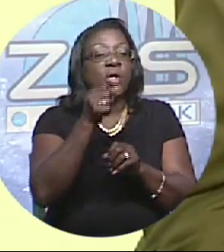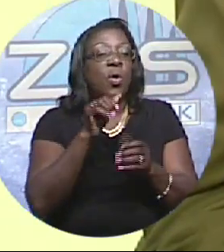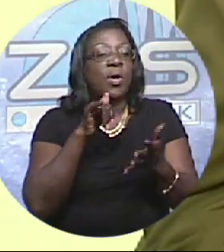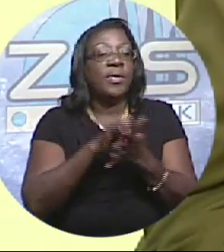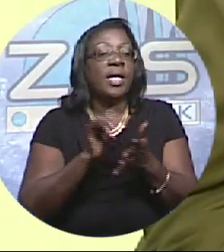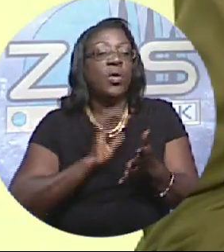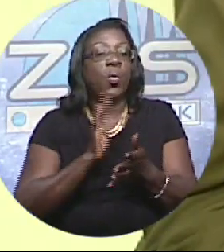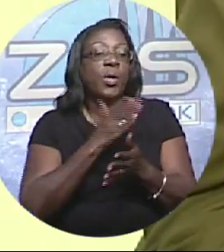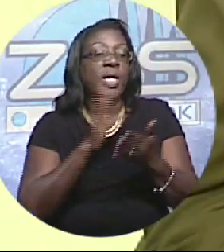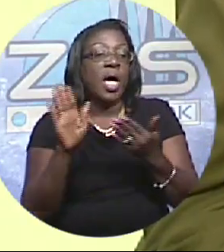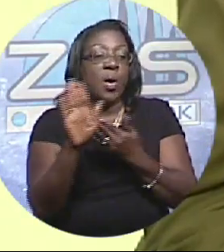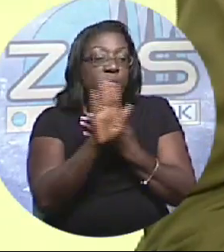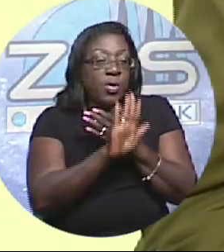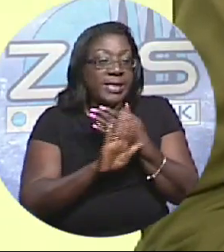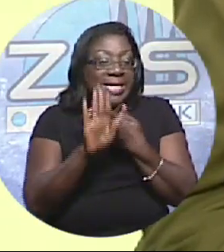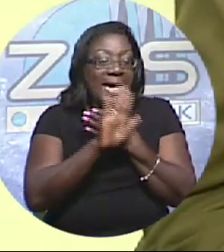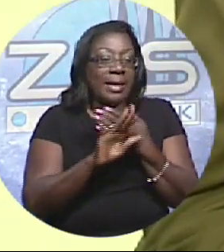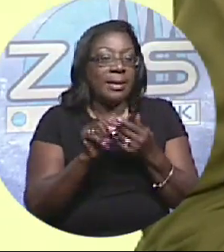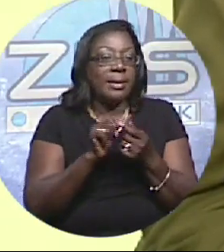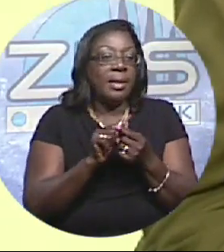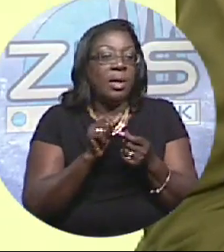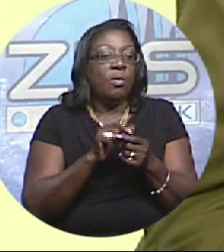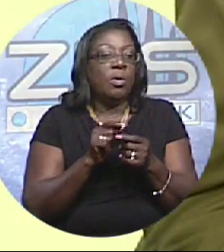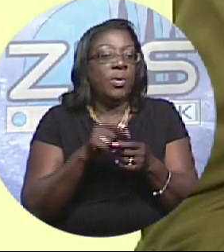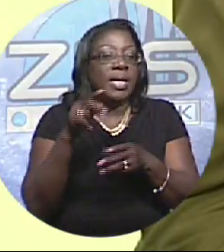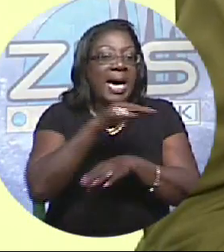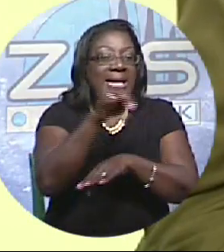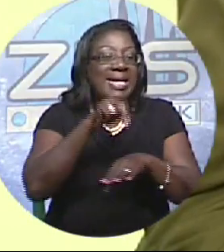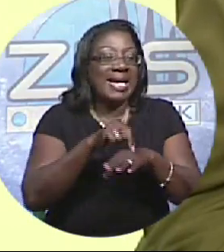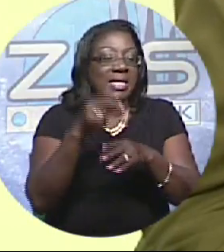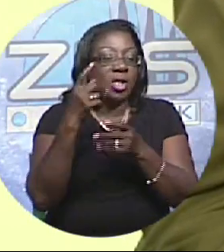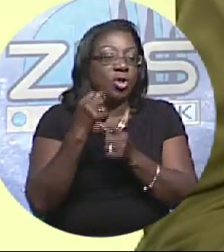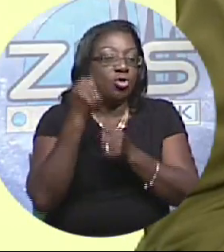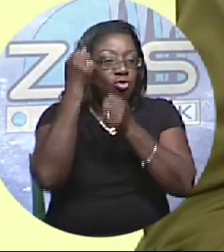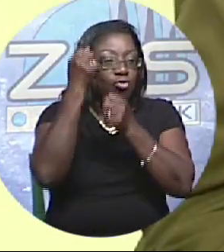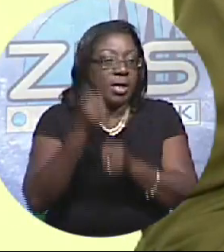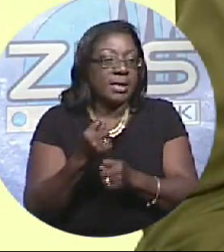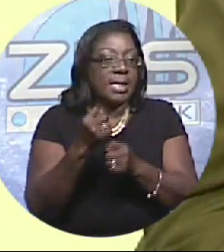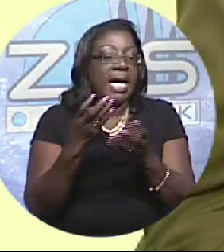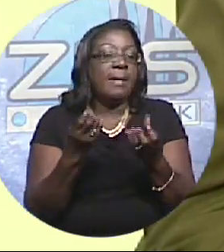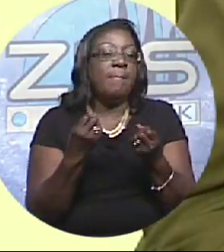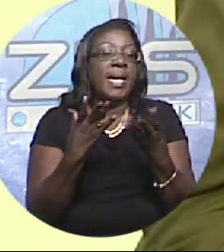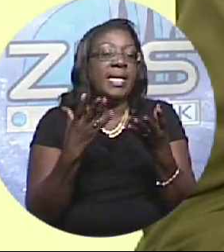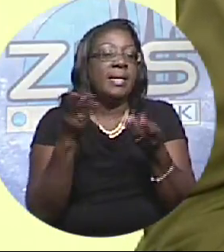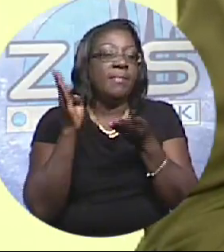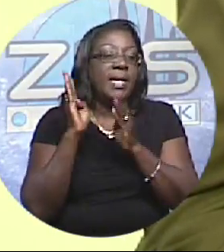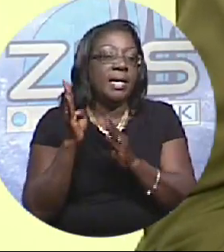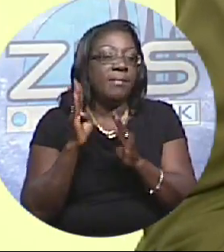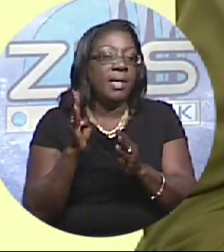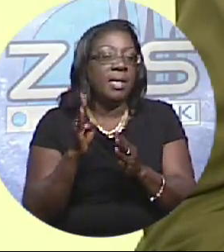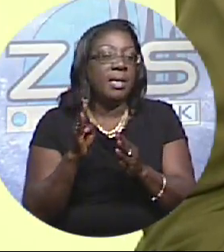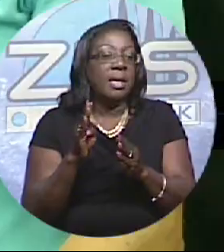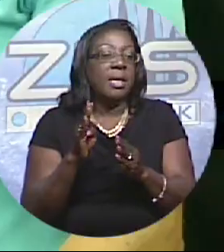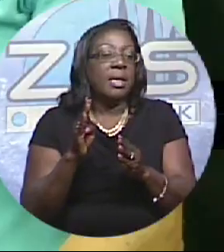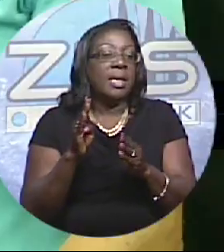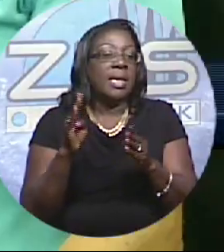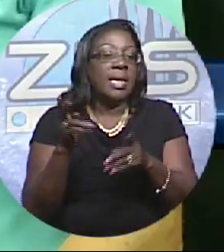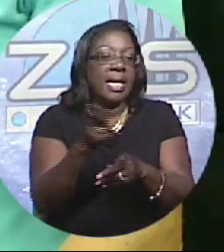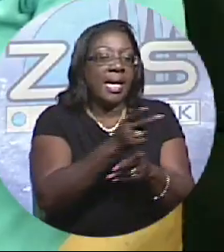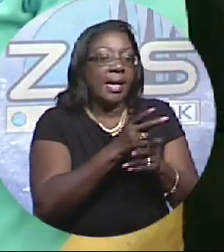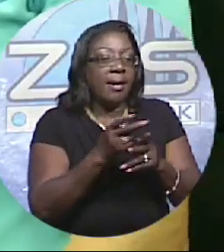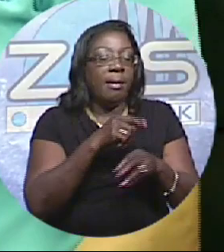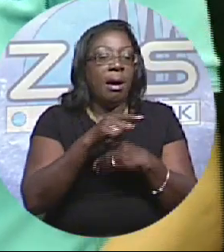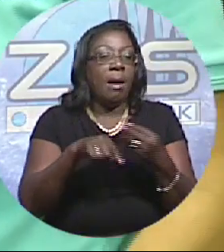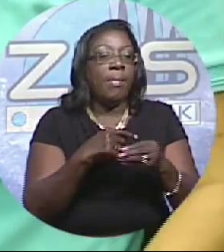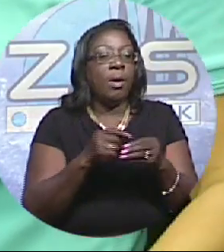protect what we at the National Trust and many Bahamians cherish so dearly, our environment. This is